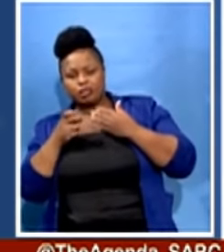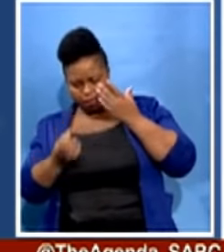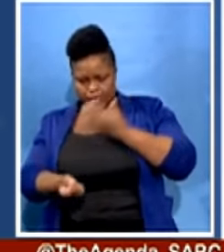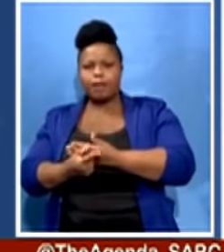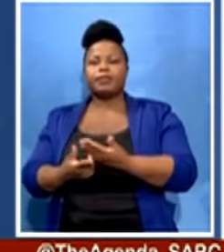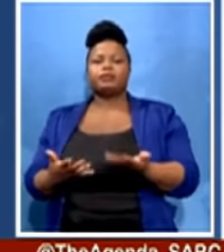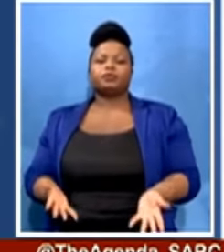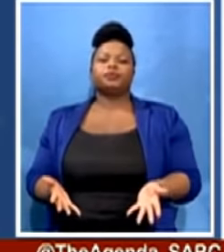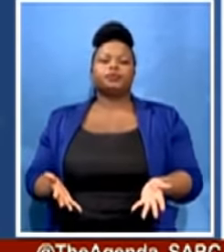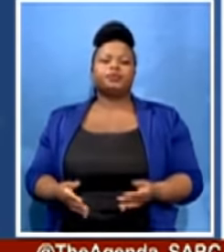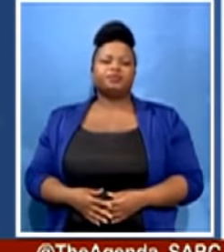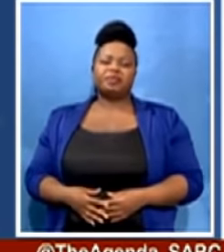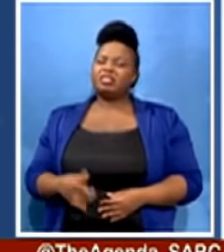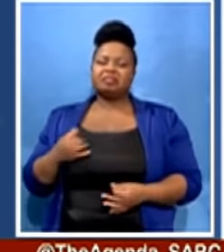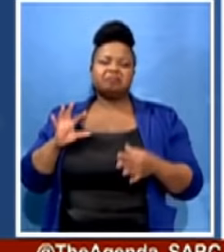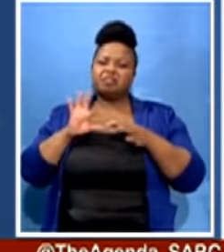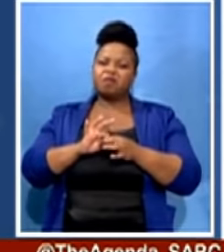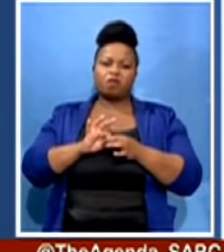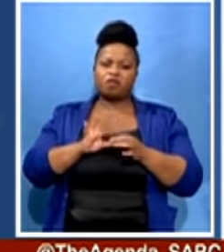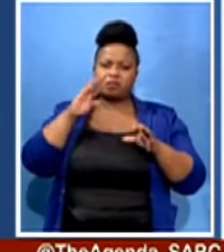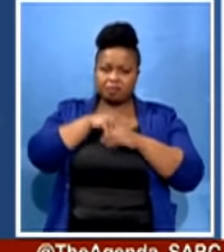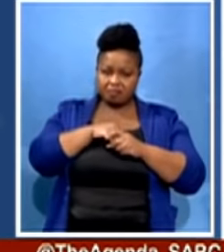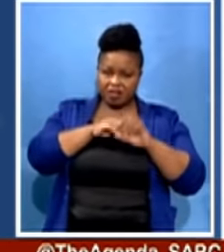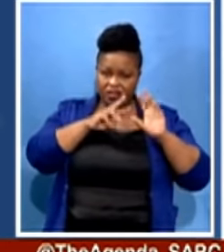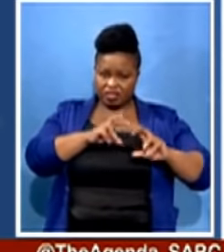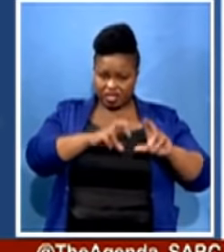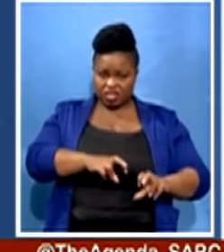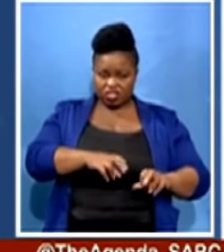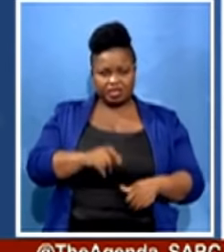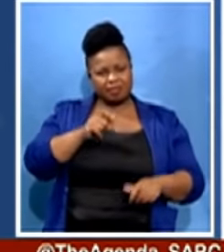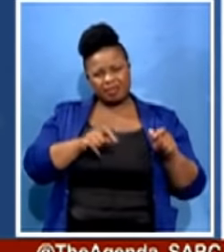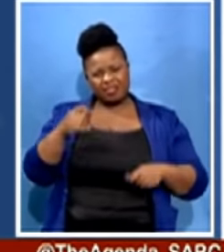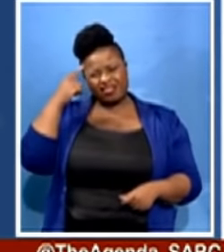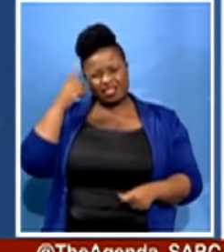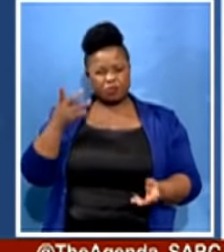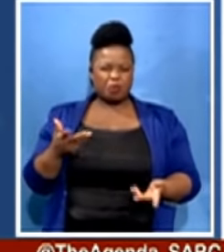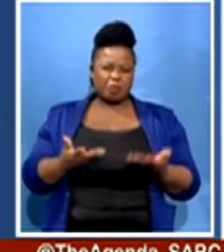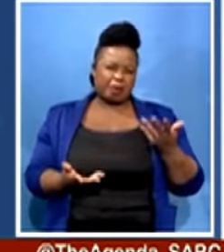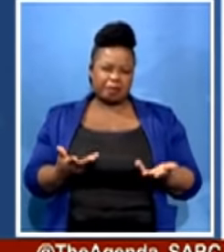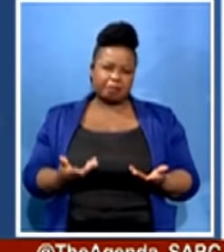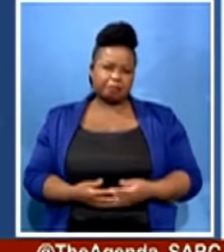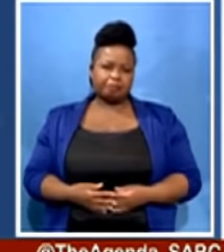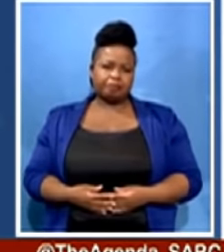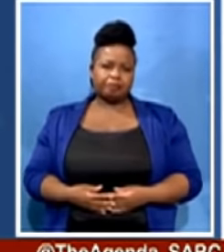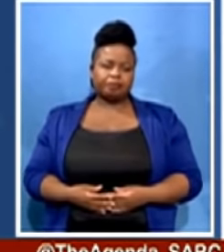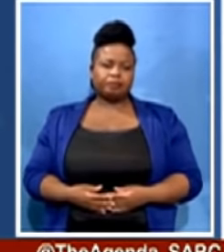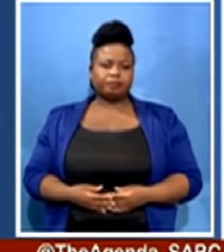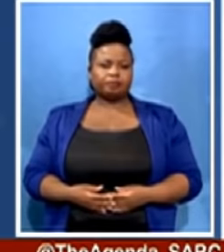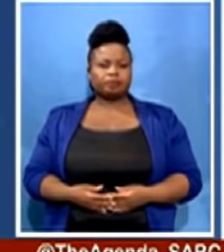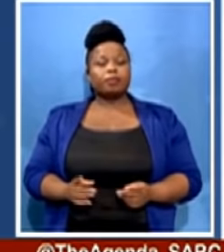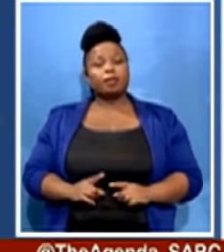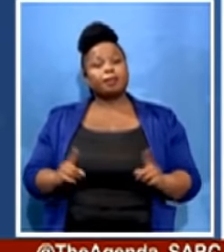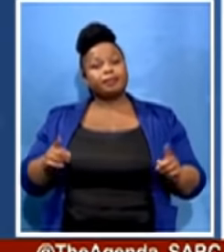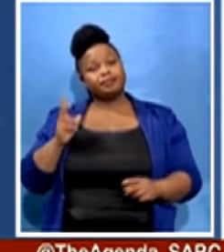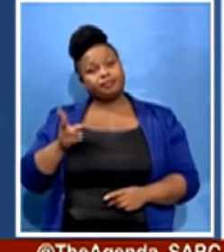with anything that people might think it is. But similarly, our country is